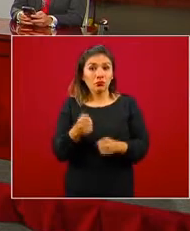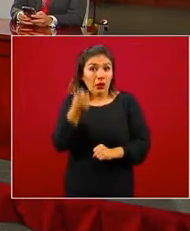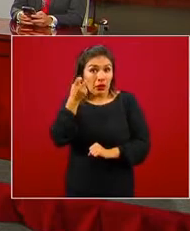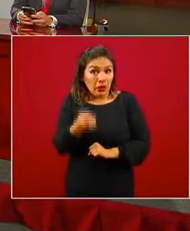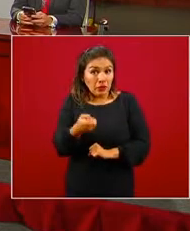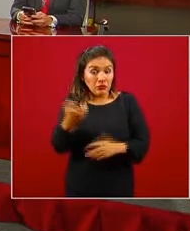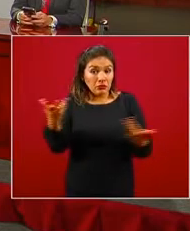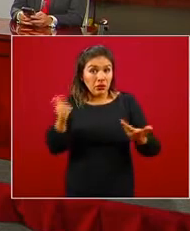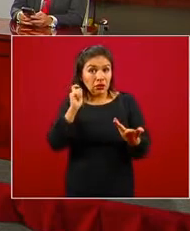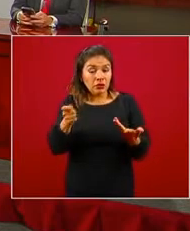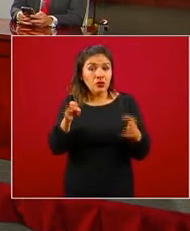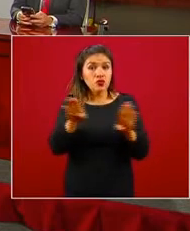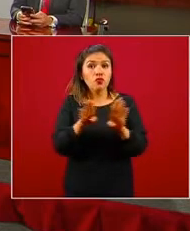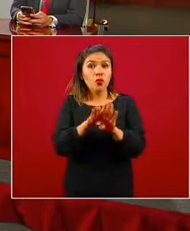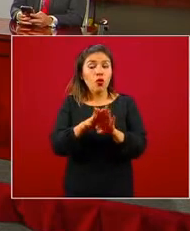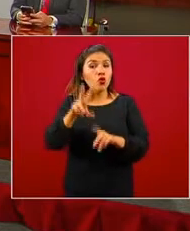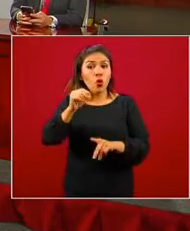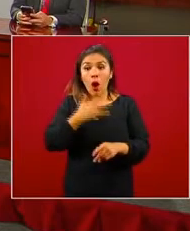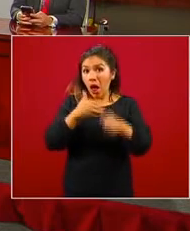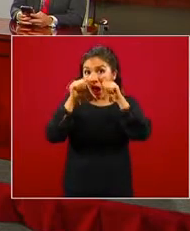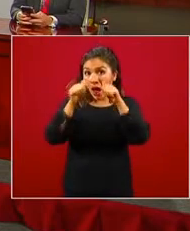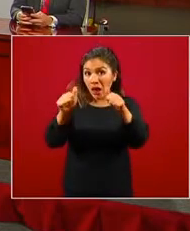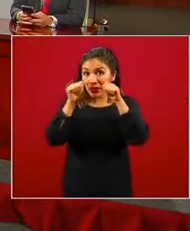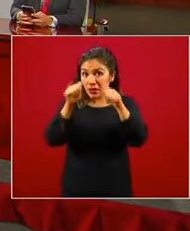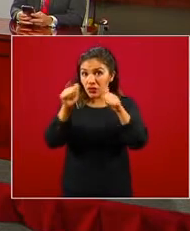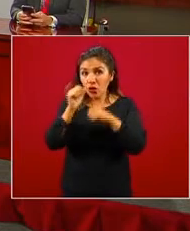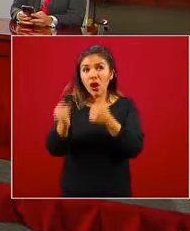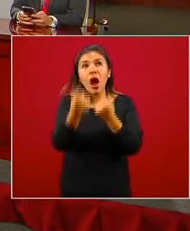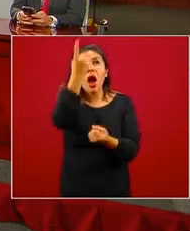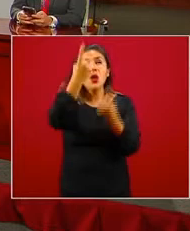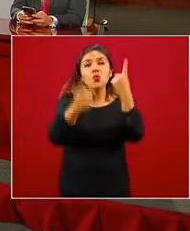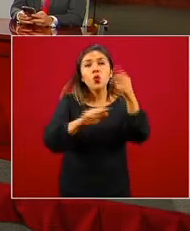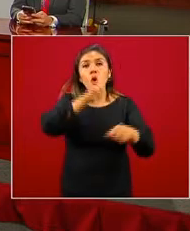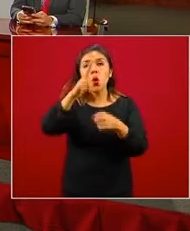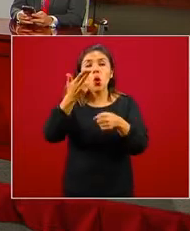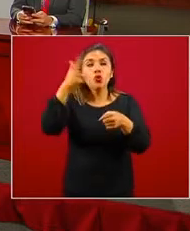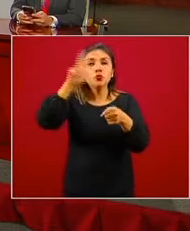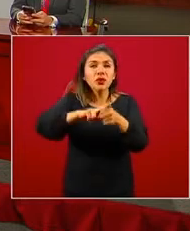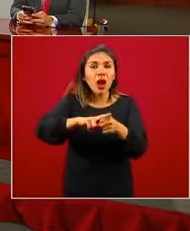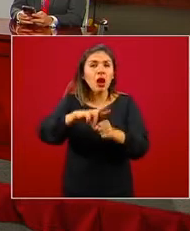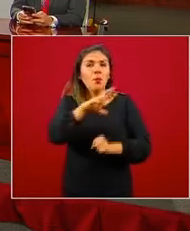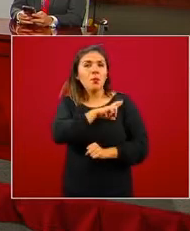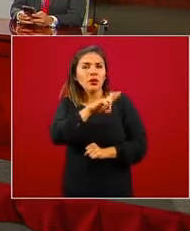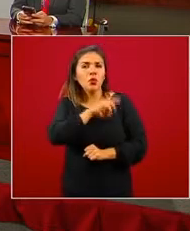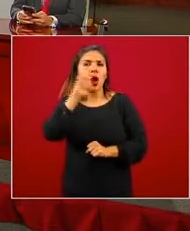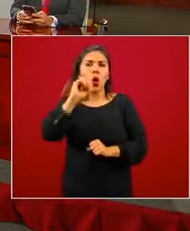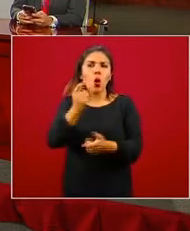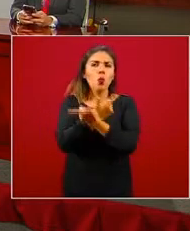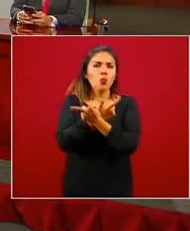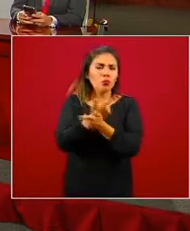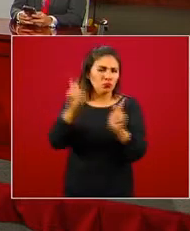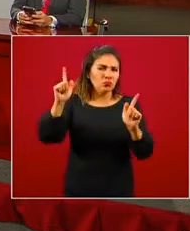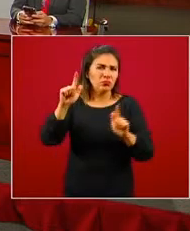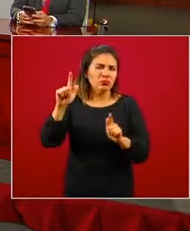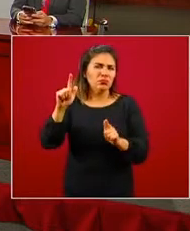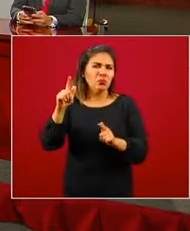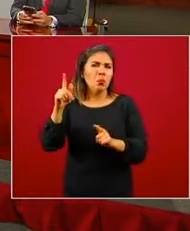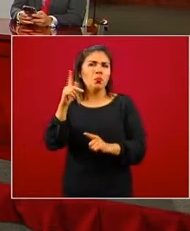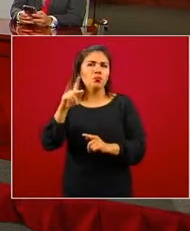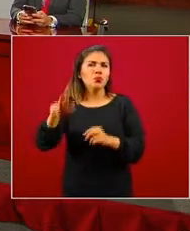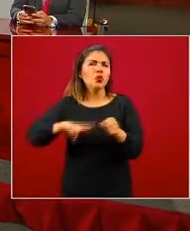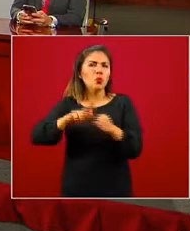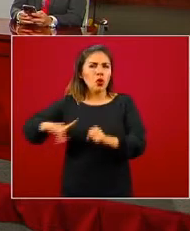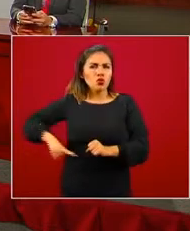not insured. This doesn't mean that they haven't gotten medical attention at some public hospital or at a social